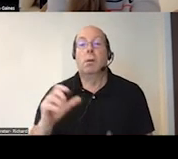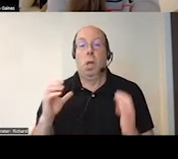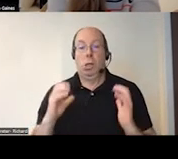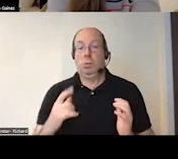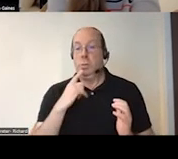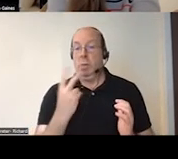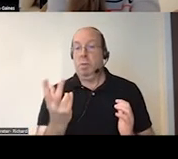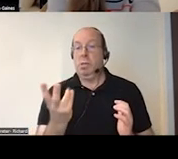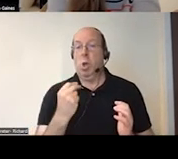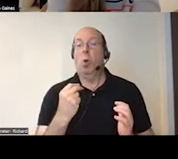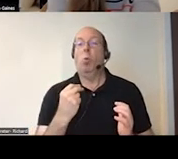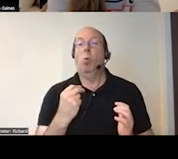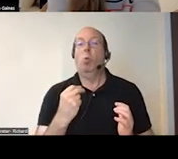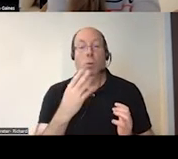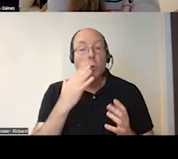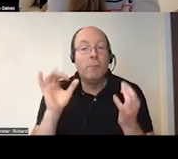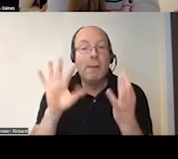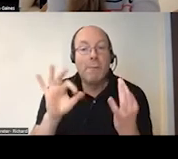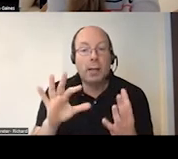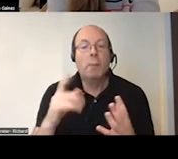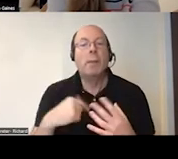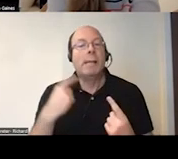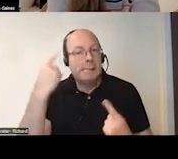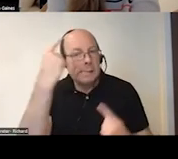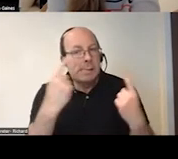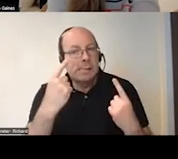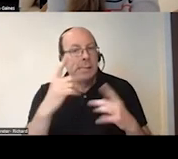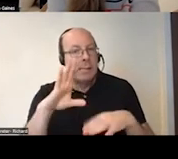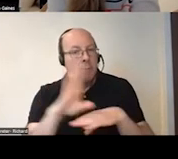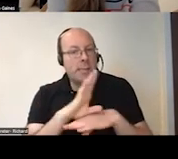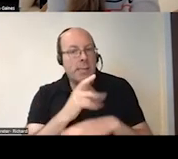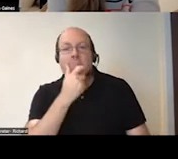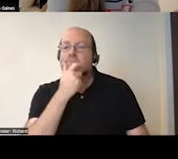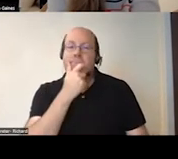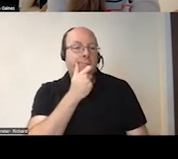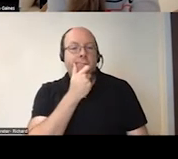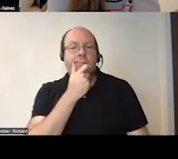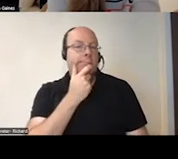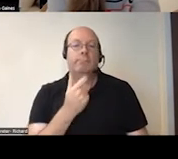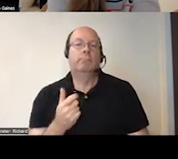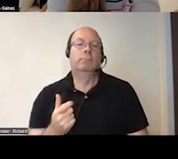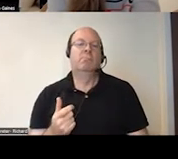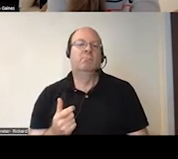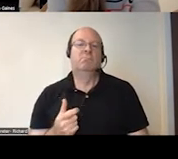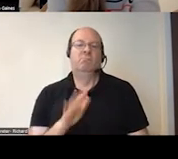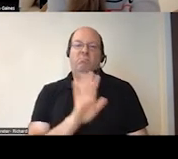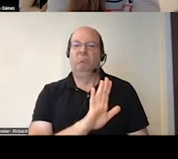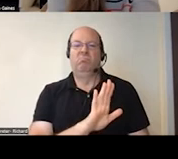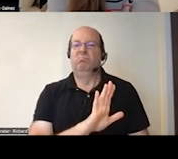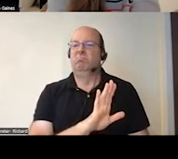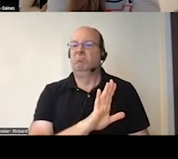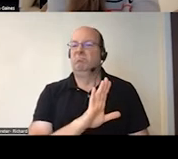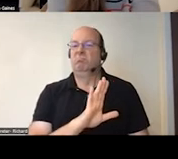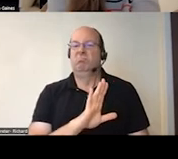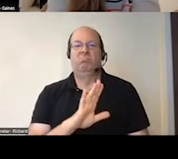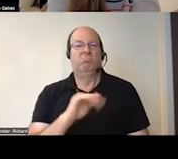no, that means they've thought about the question, they've thought about your business, and they've decided that for one reason or another, that it's not for them at the